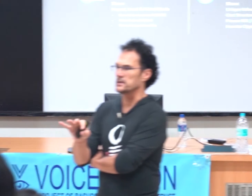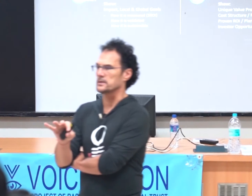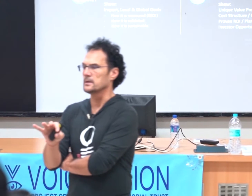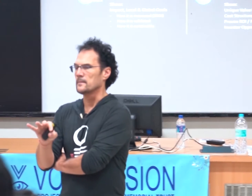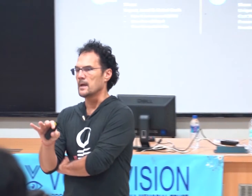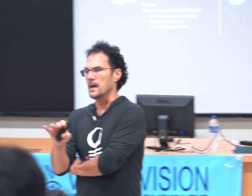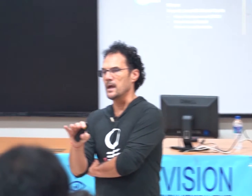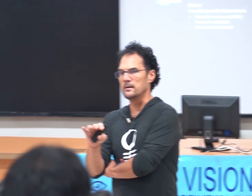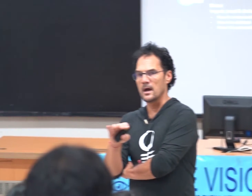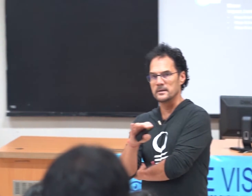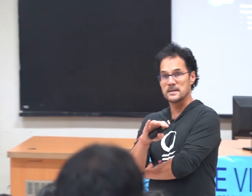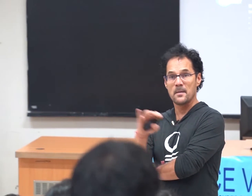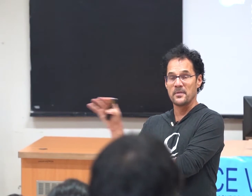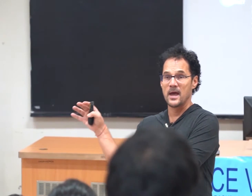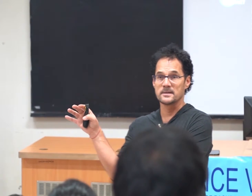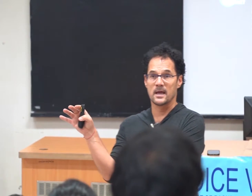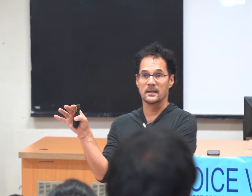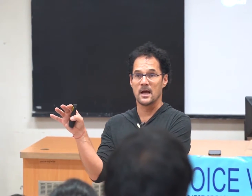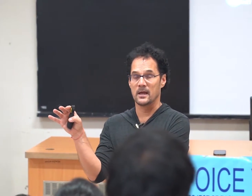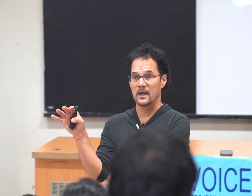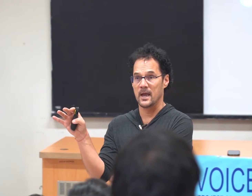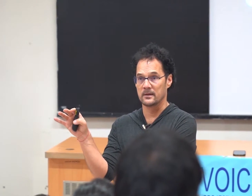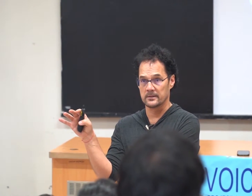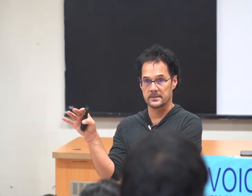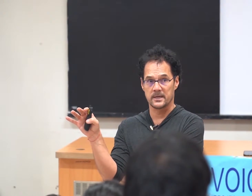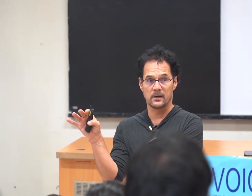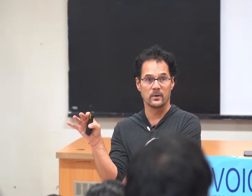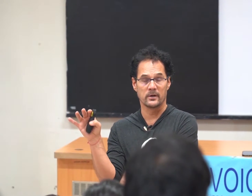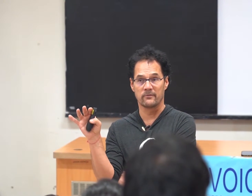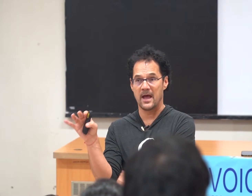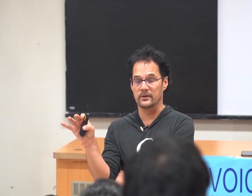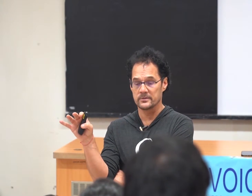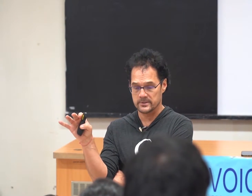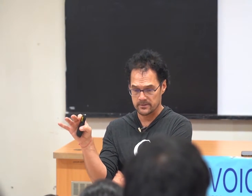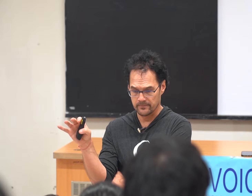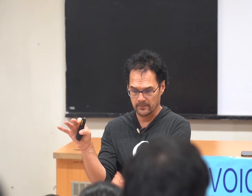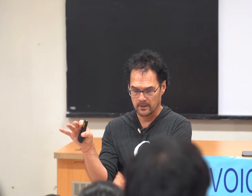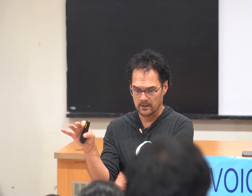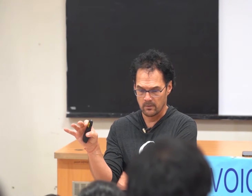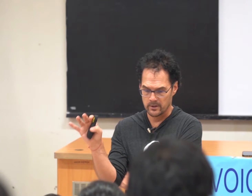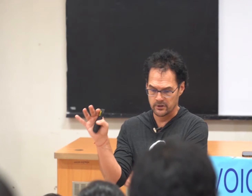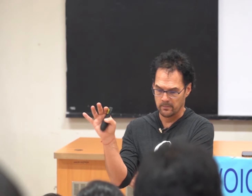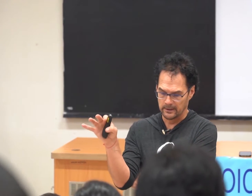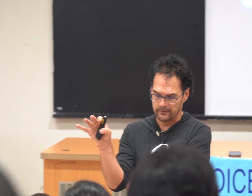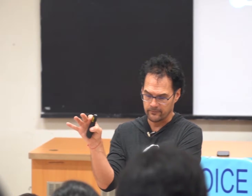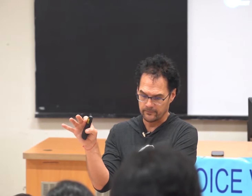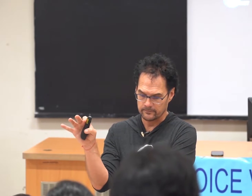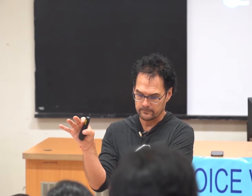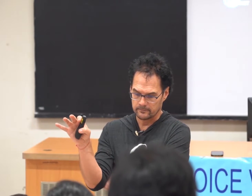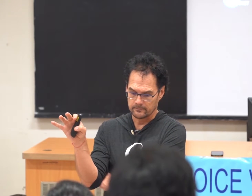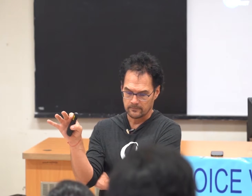a pitch and on top of that is a headline a header to say what are your values What is your